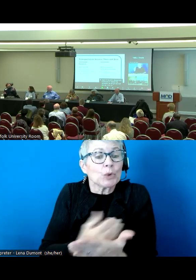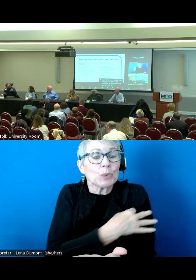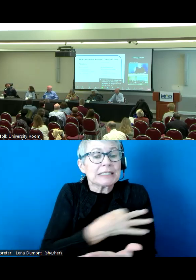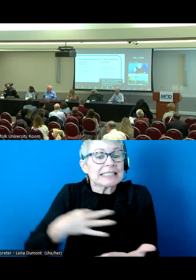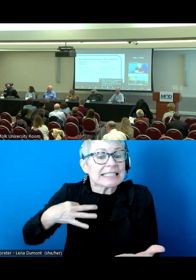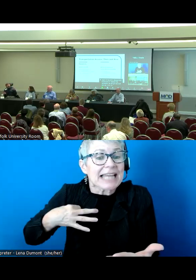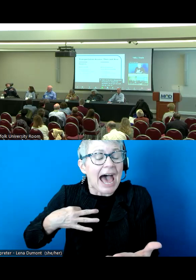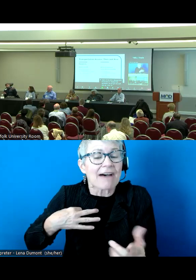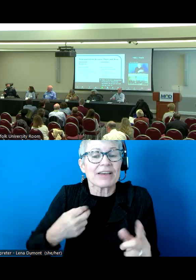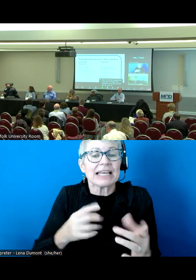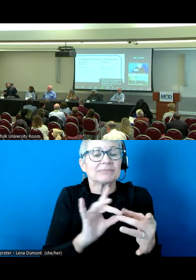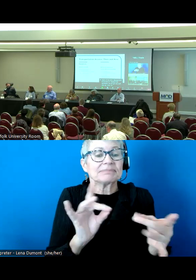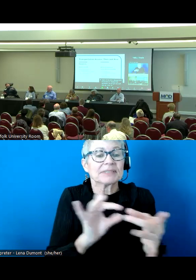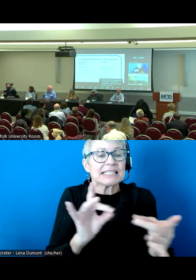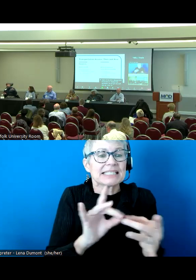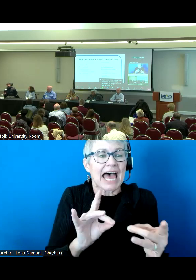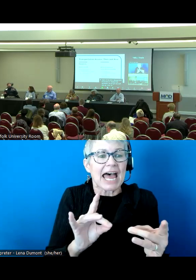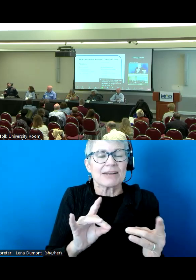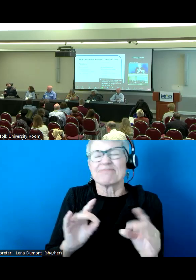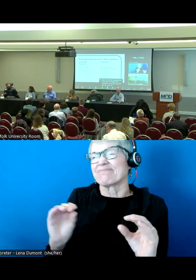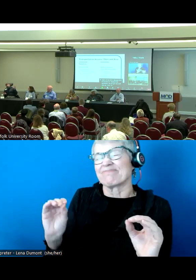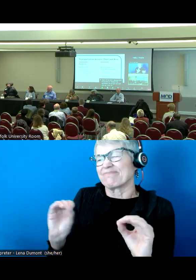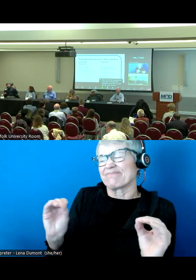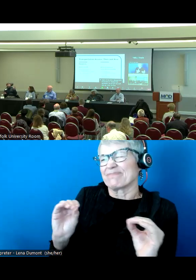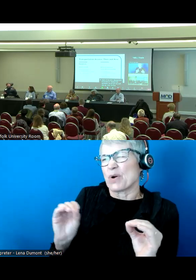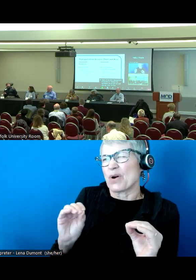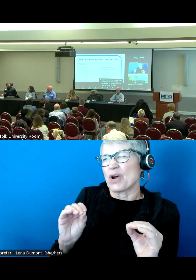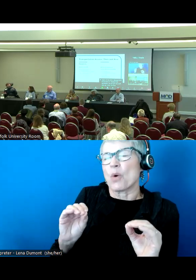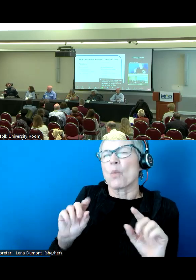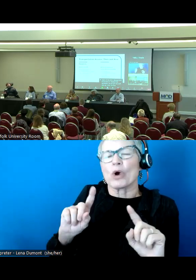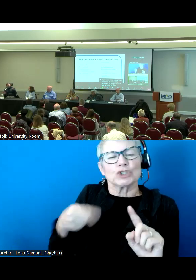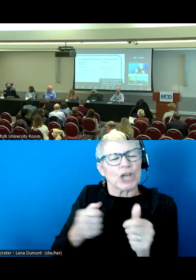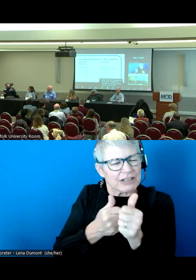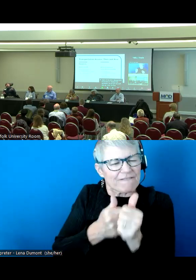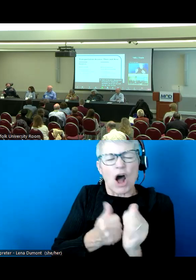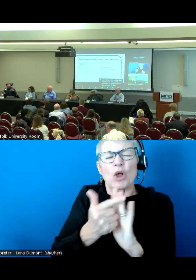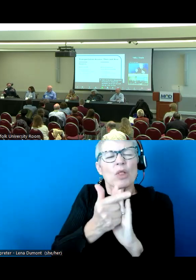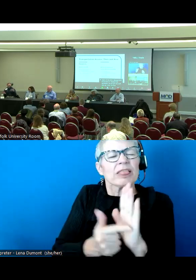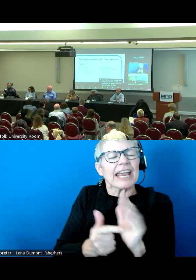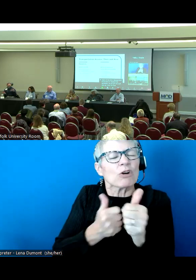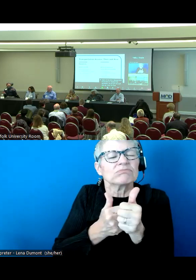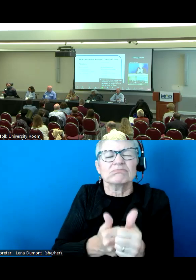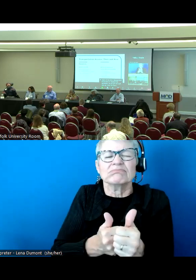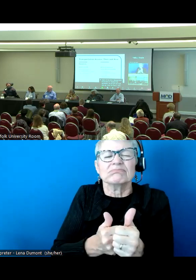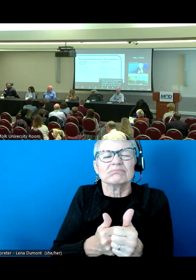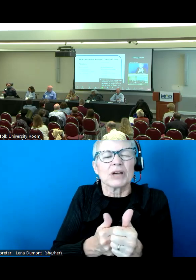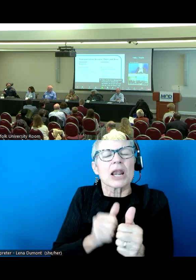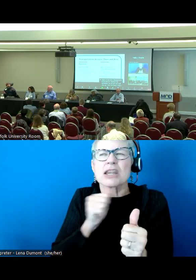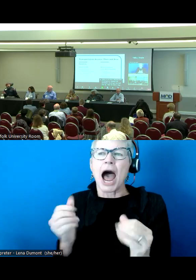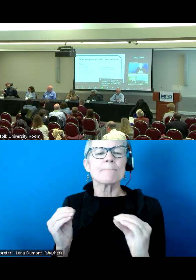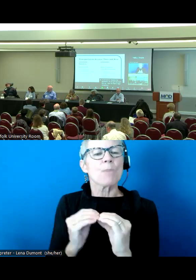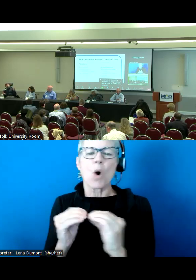we're not going to do anything beyond legal compliance. And that's